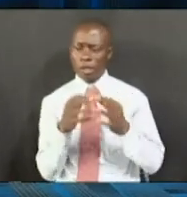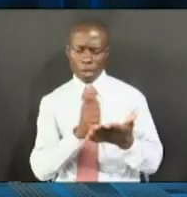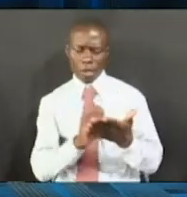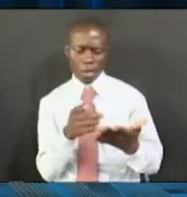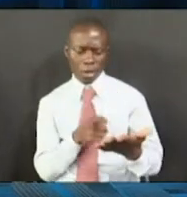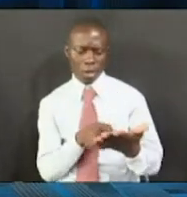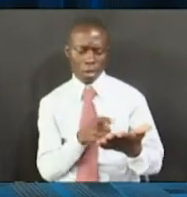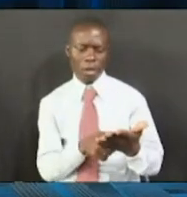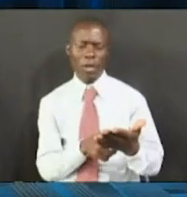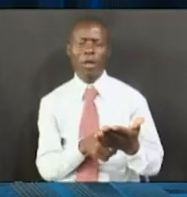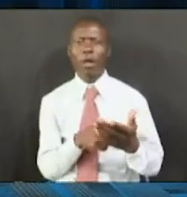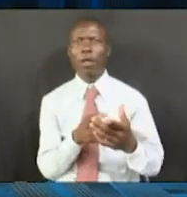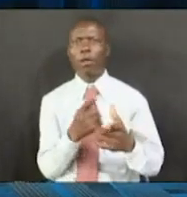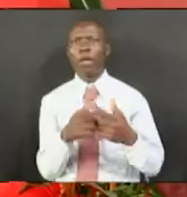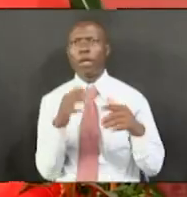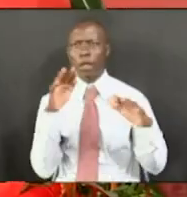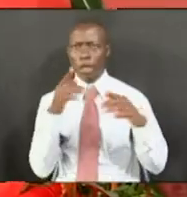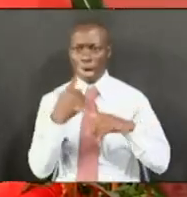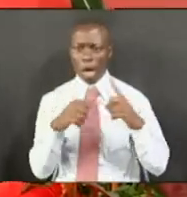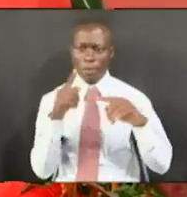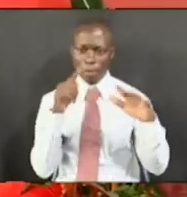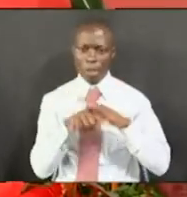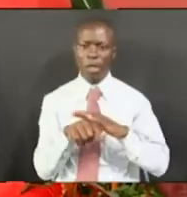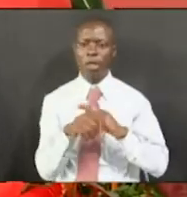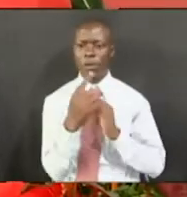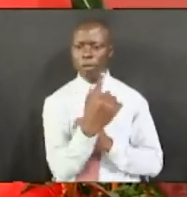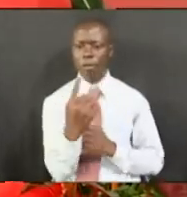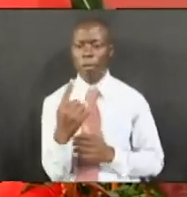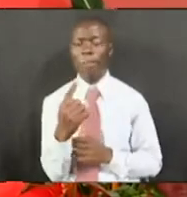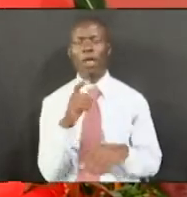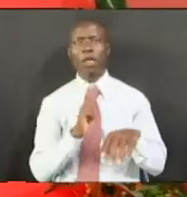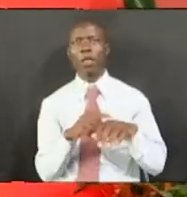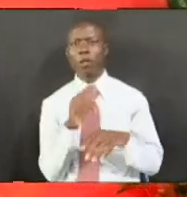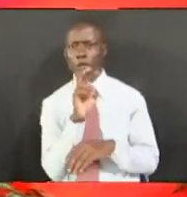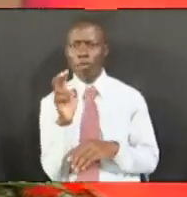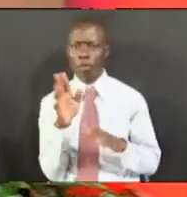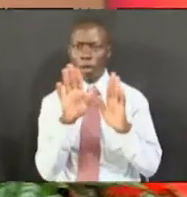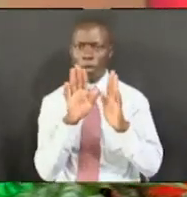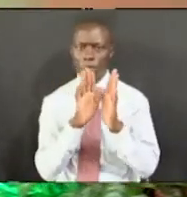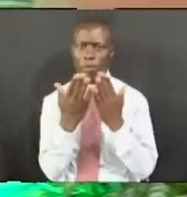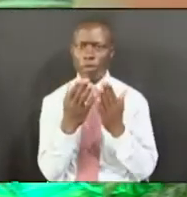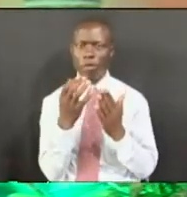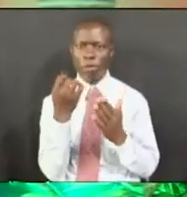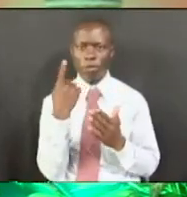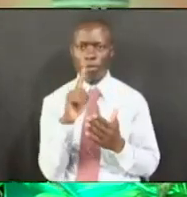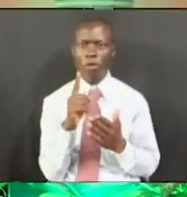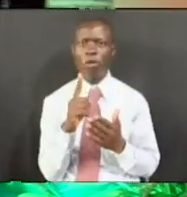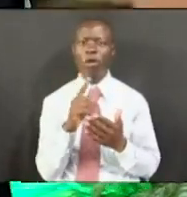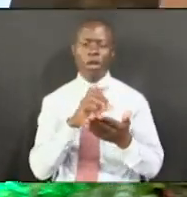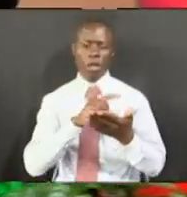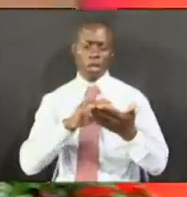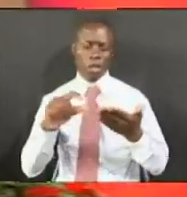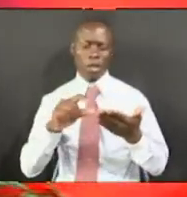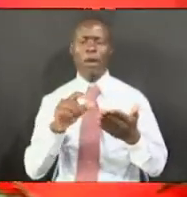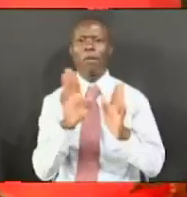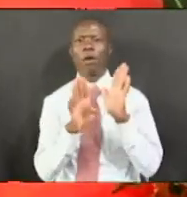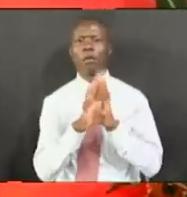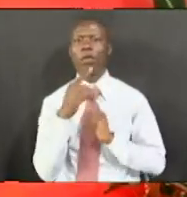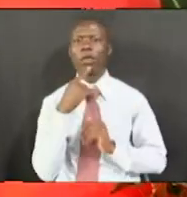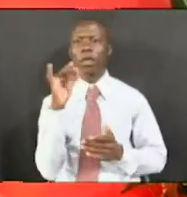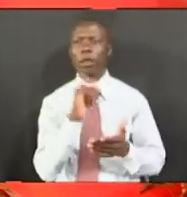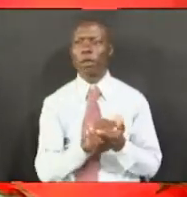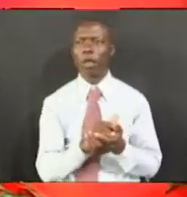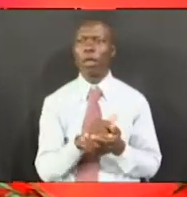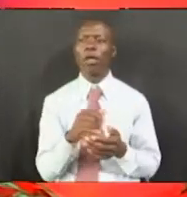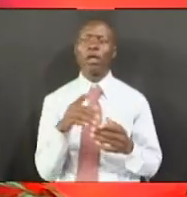God came down upon him. And when you do the book of Gideon, the Bible says the Spirit of the Lord